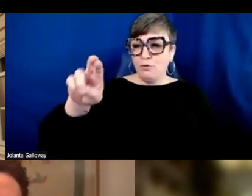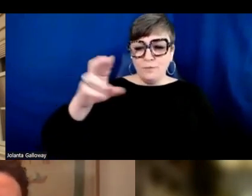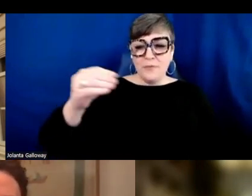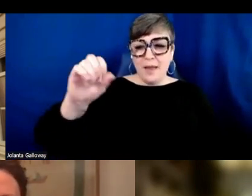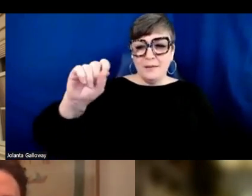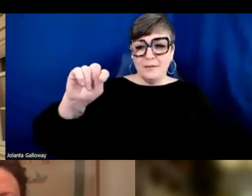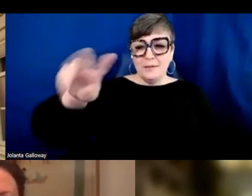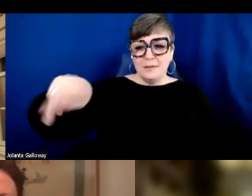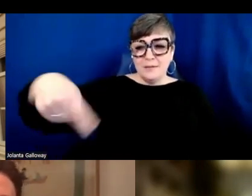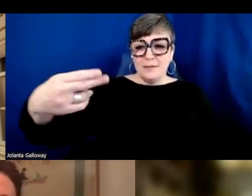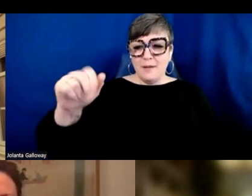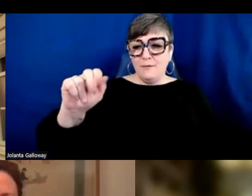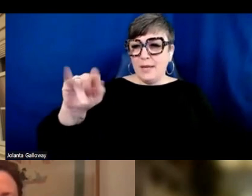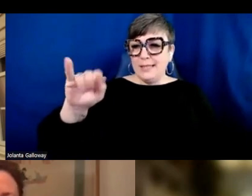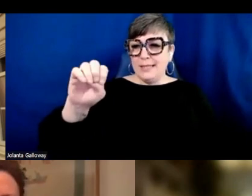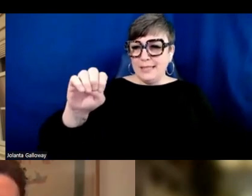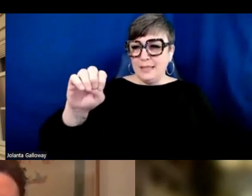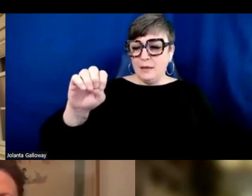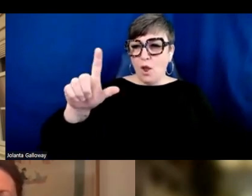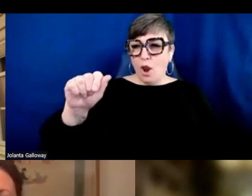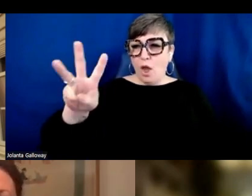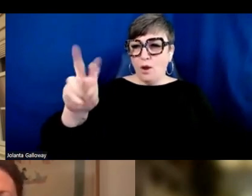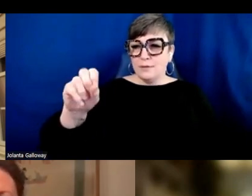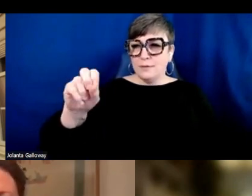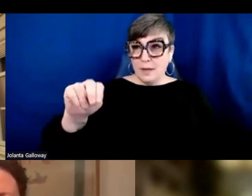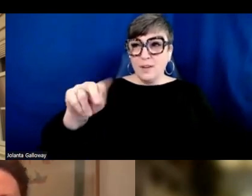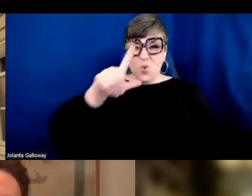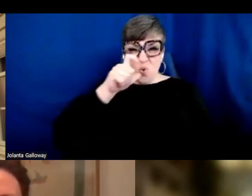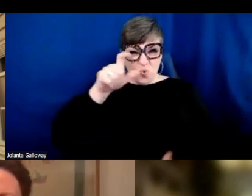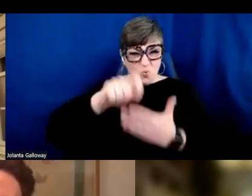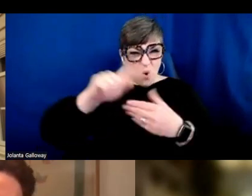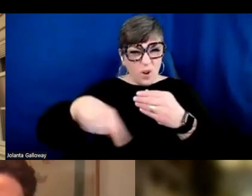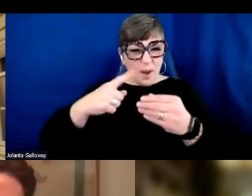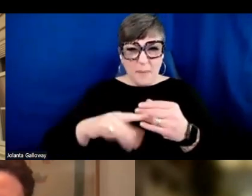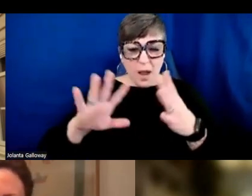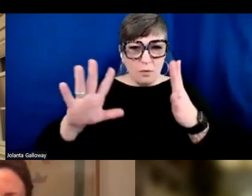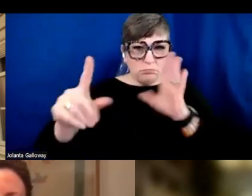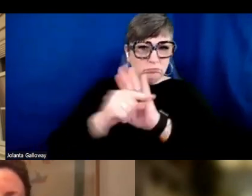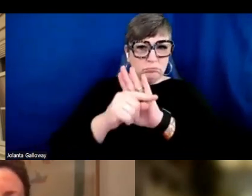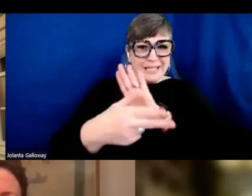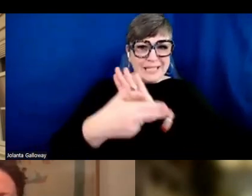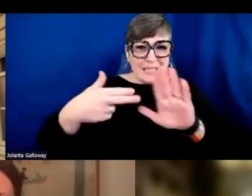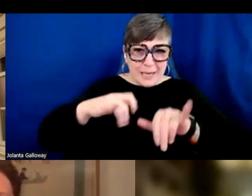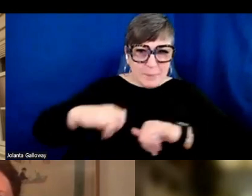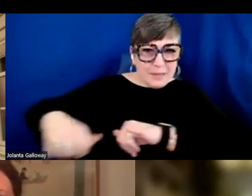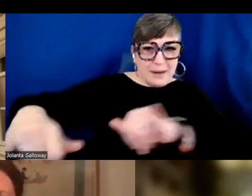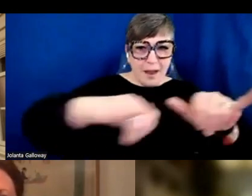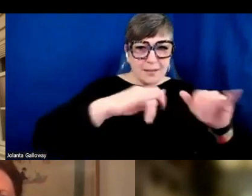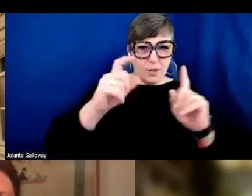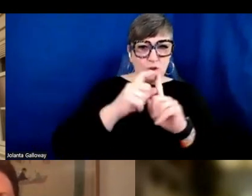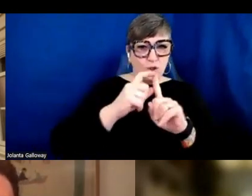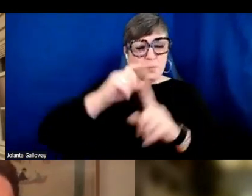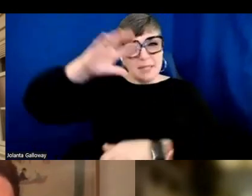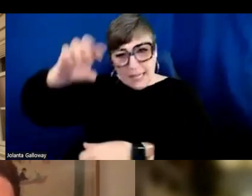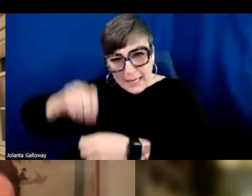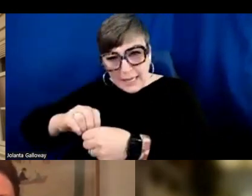terms in, um, archiving and, um, disability librarianship and, and how you need